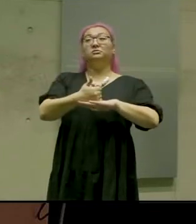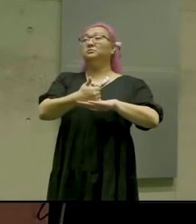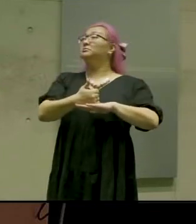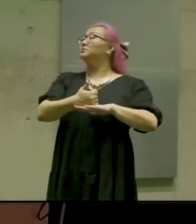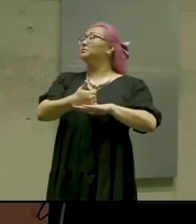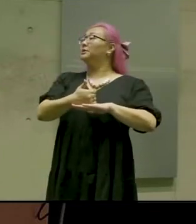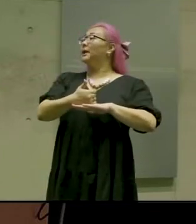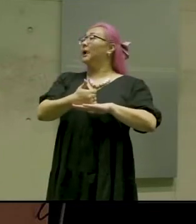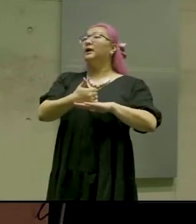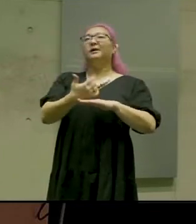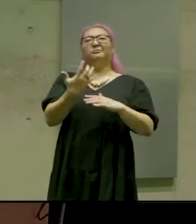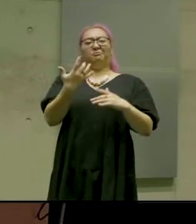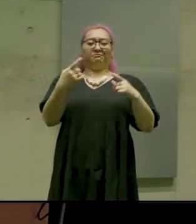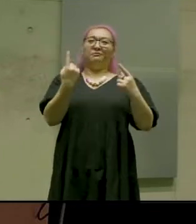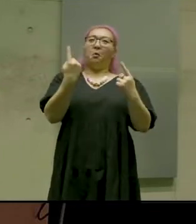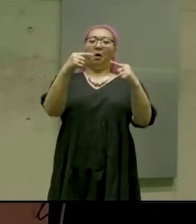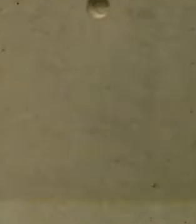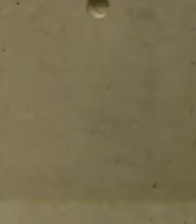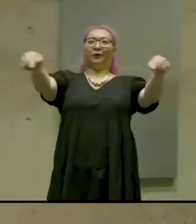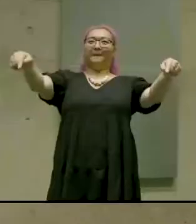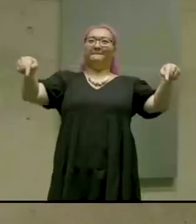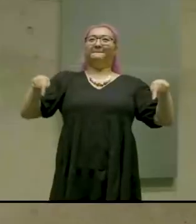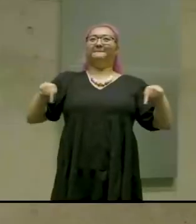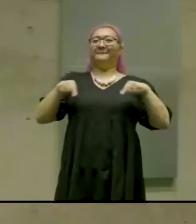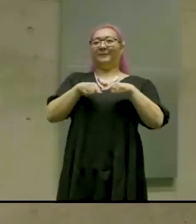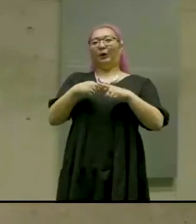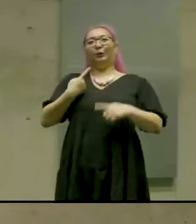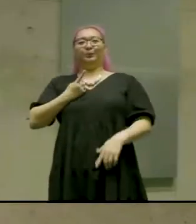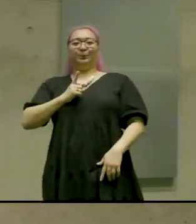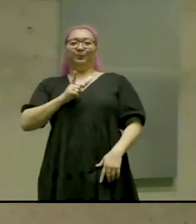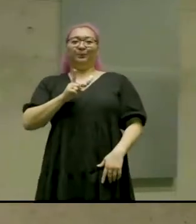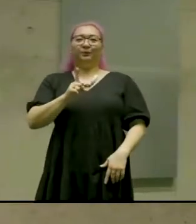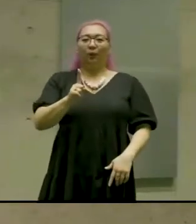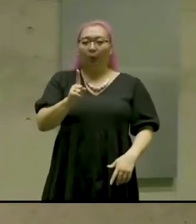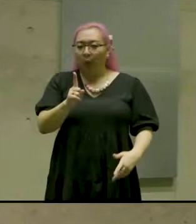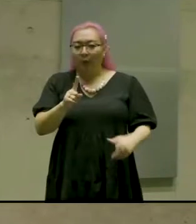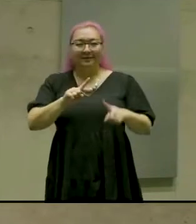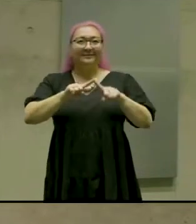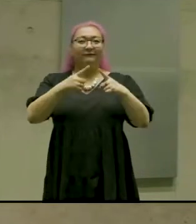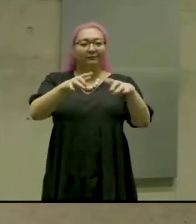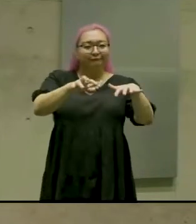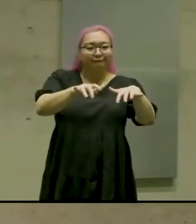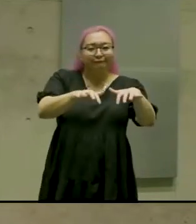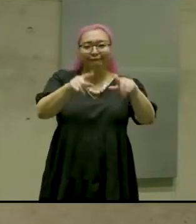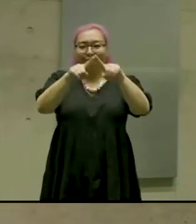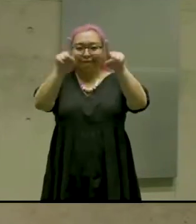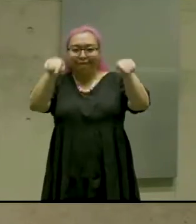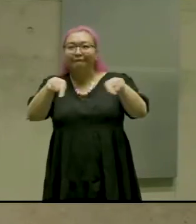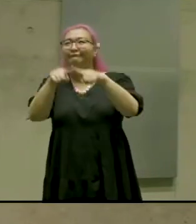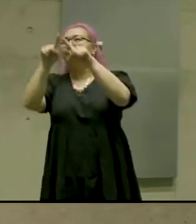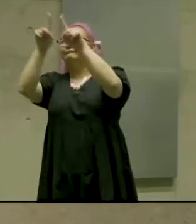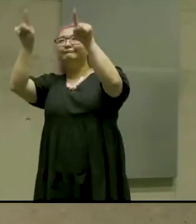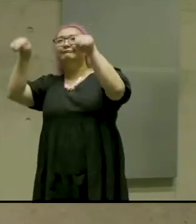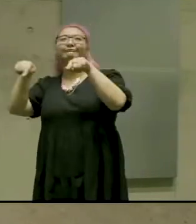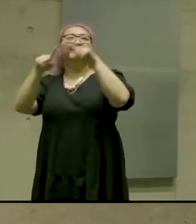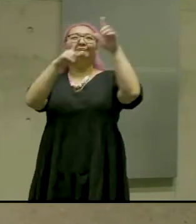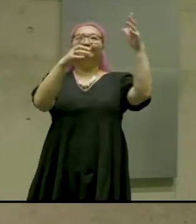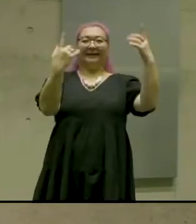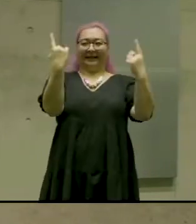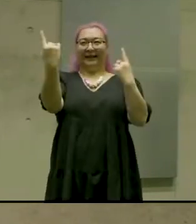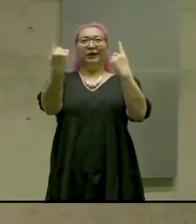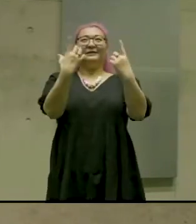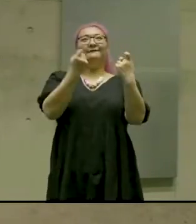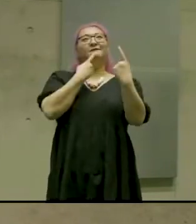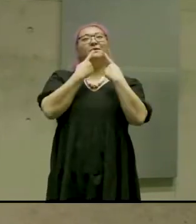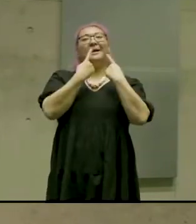a room where you go inside and you have different modules where you experience the game. And each module talks about my personal life, and every